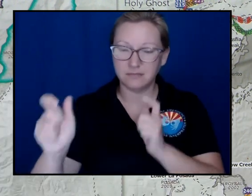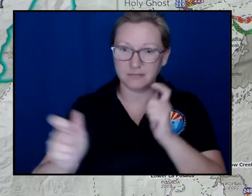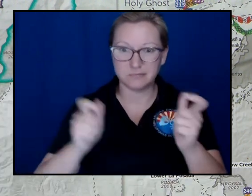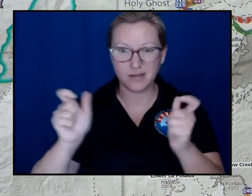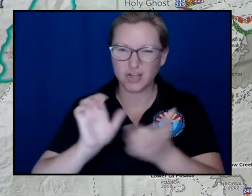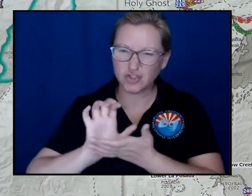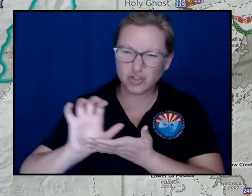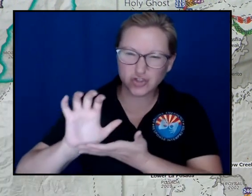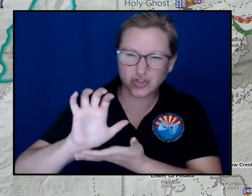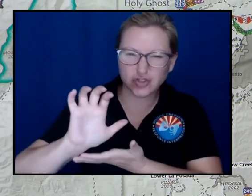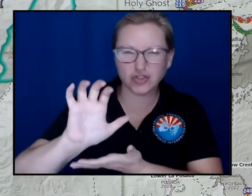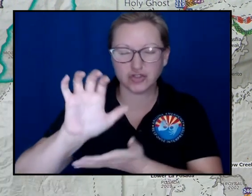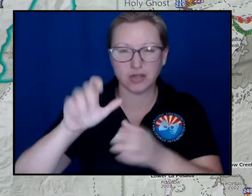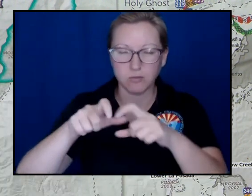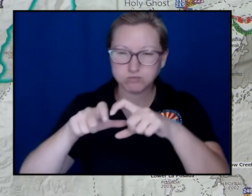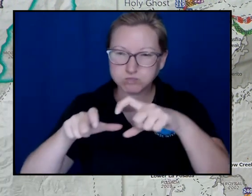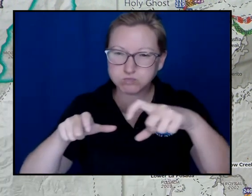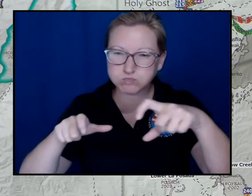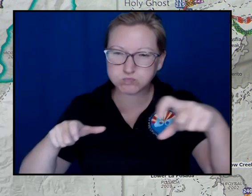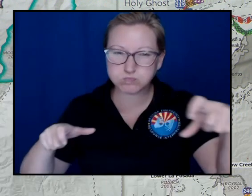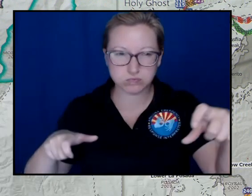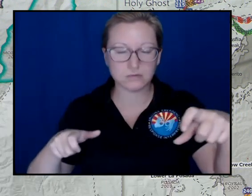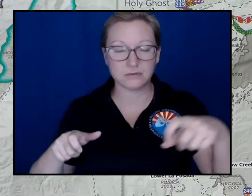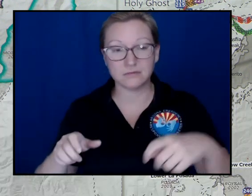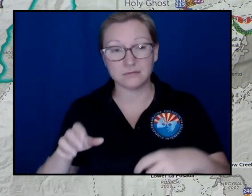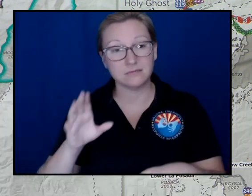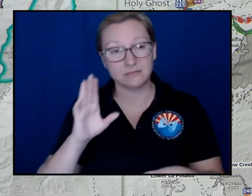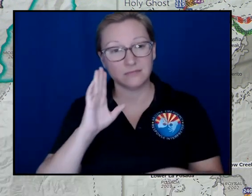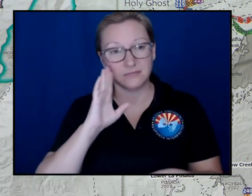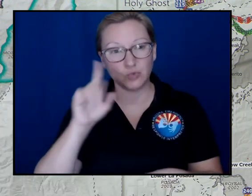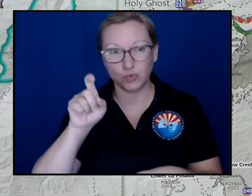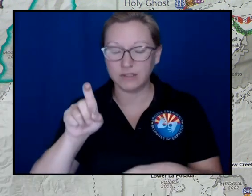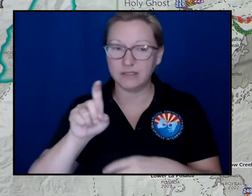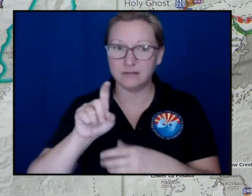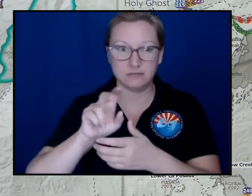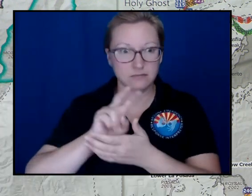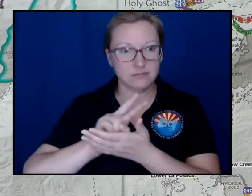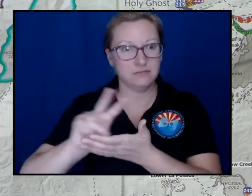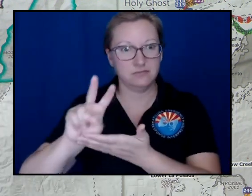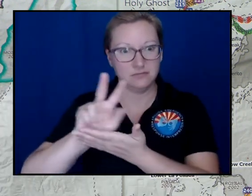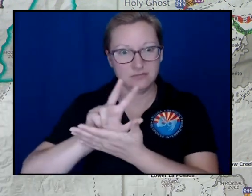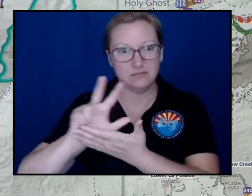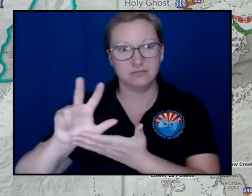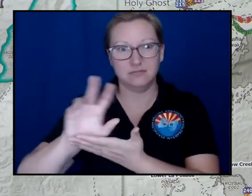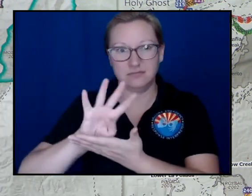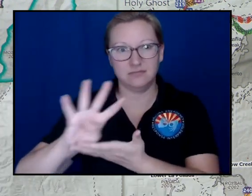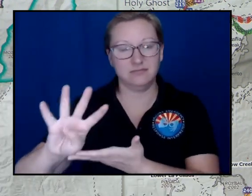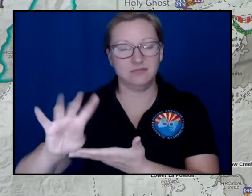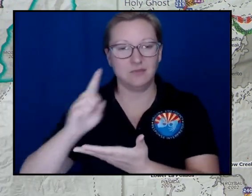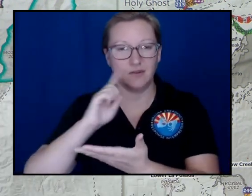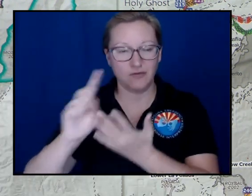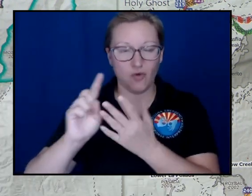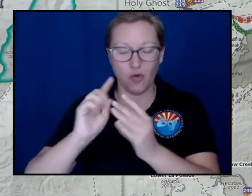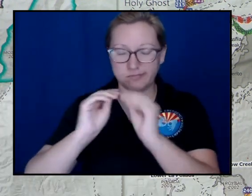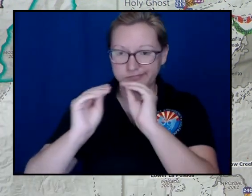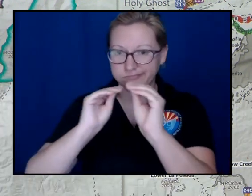it's going to take several weeks to complete that. So those folks are starting to walk their equipment in